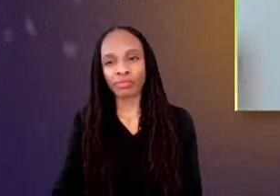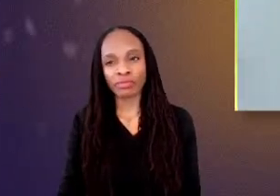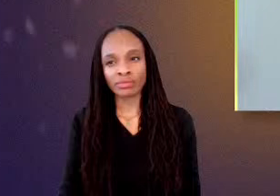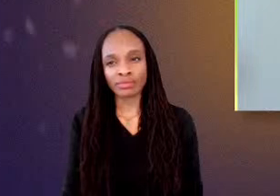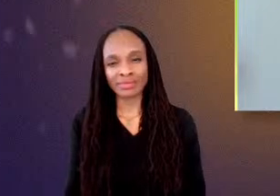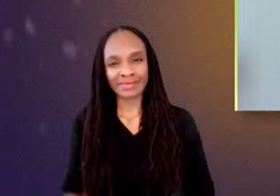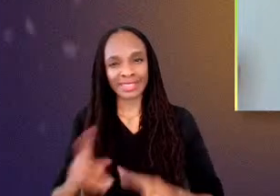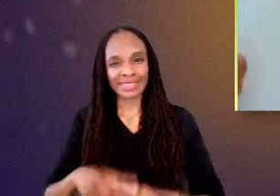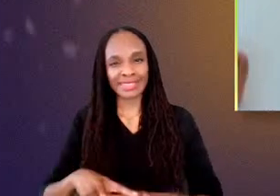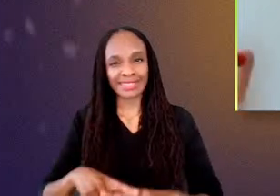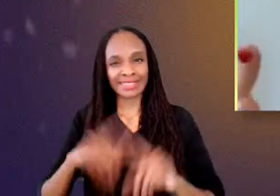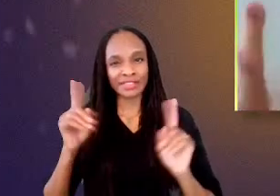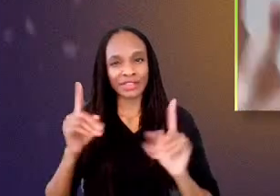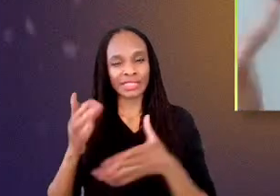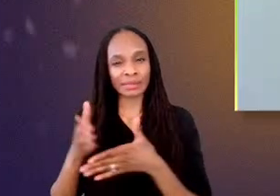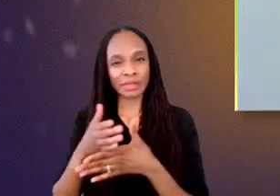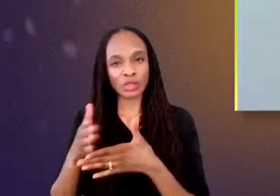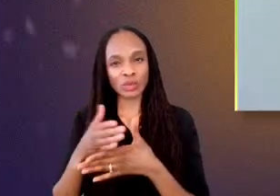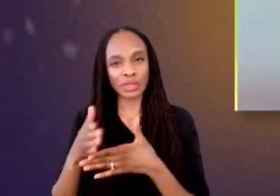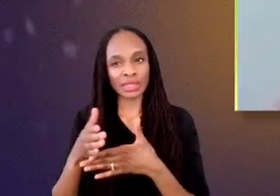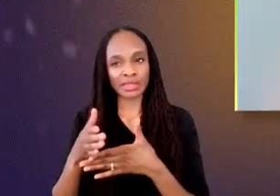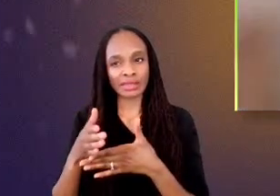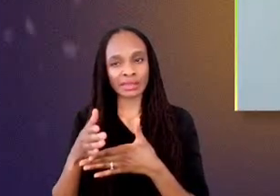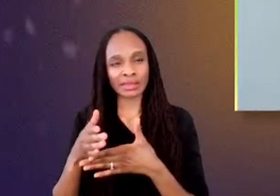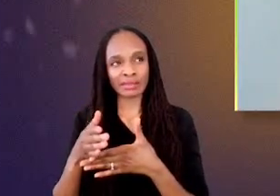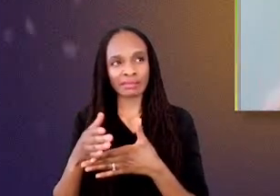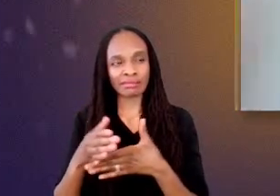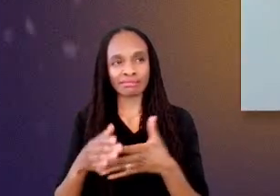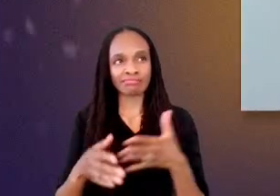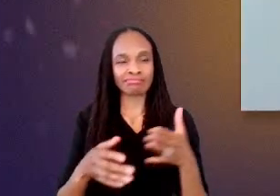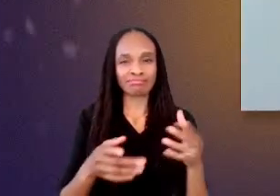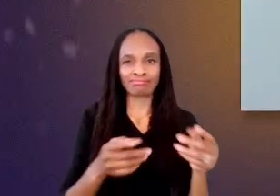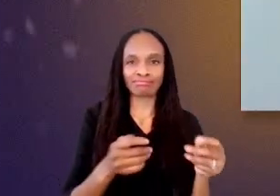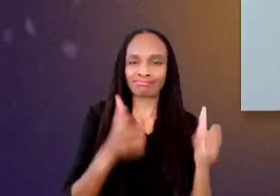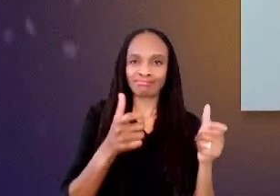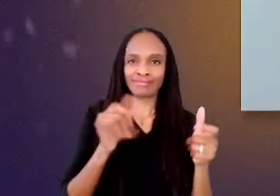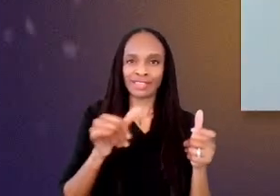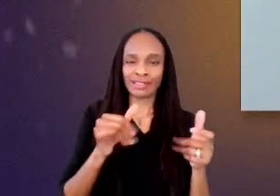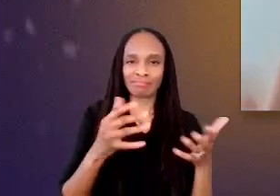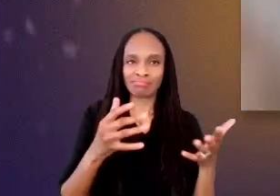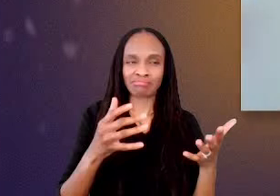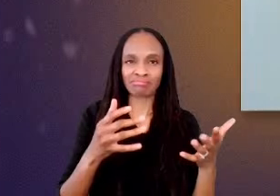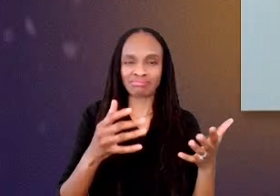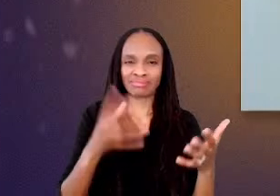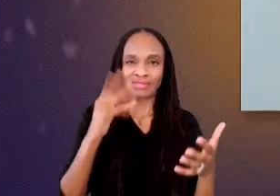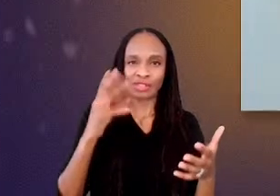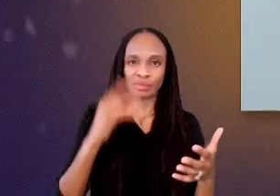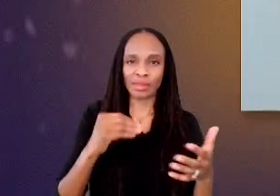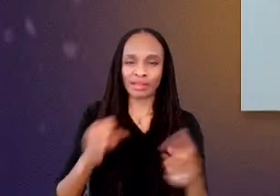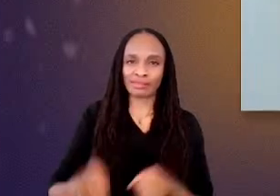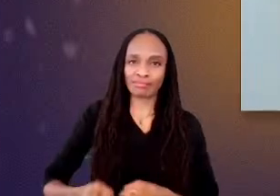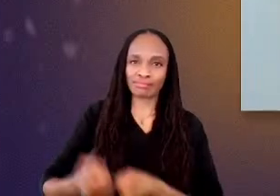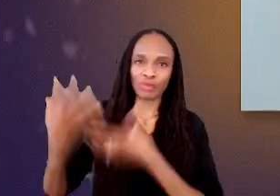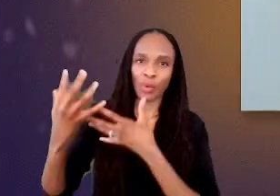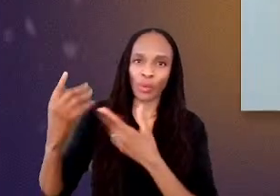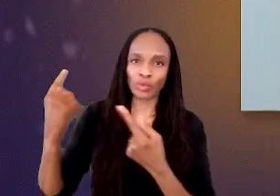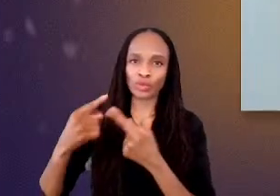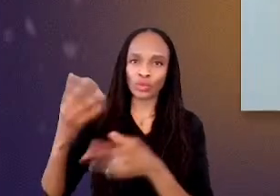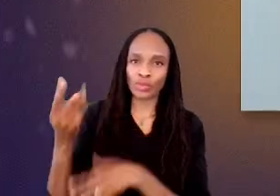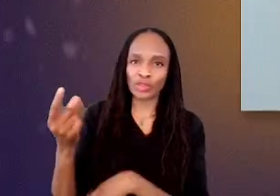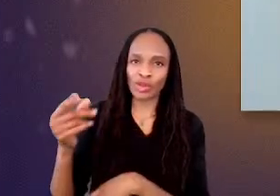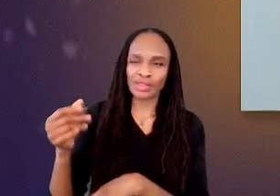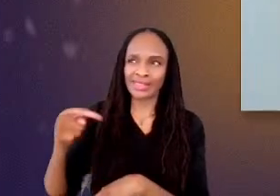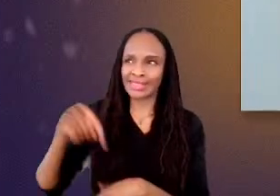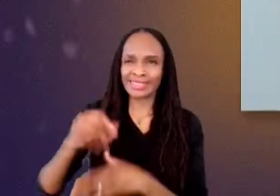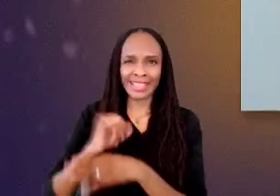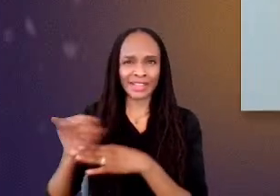difference between suddenly sort of like this experience of being sort of thrown to the dogs of like, wow, this industry is so backwards,